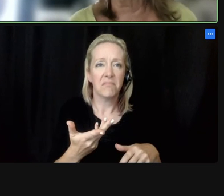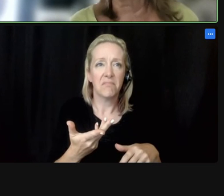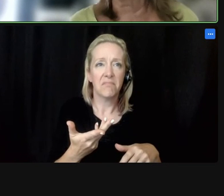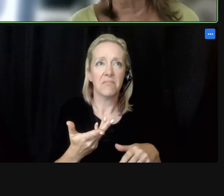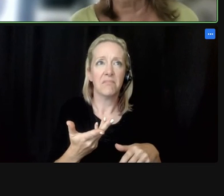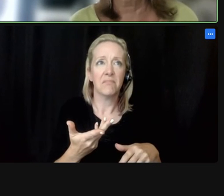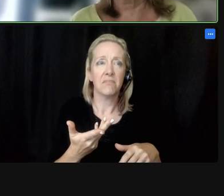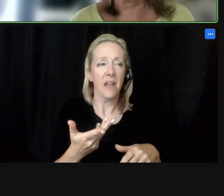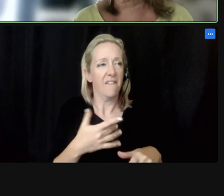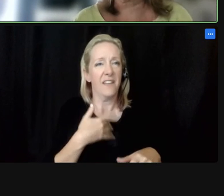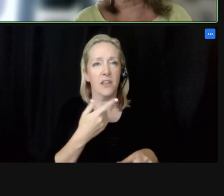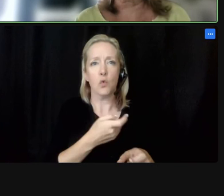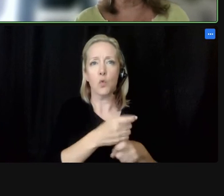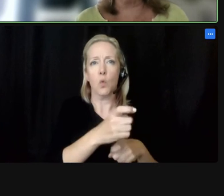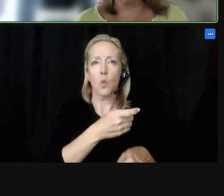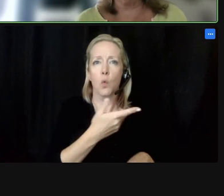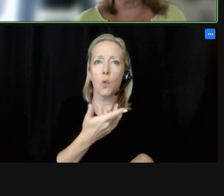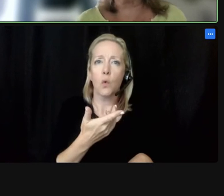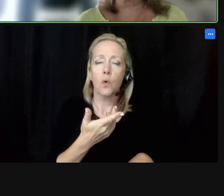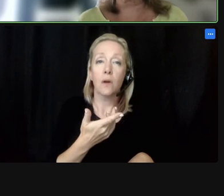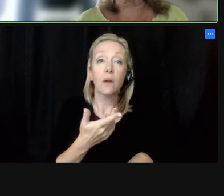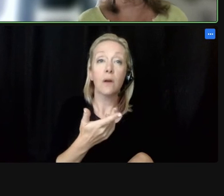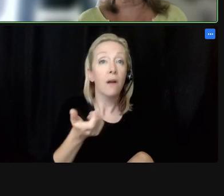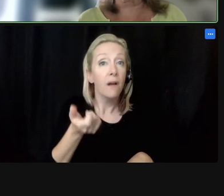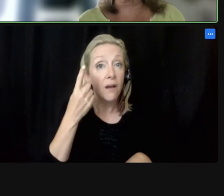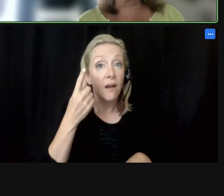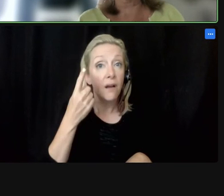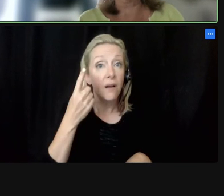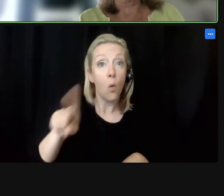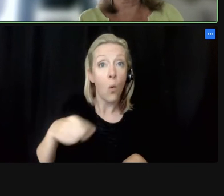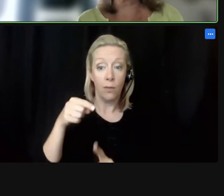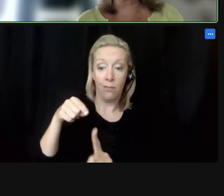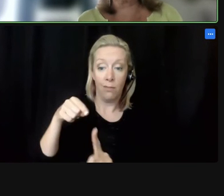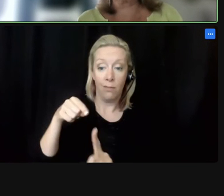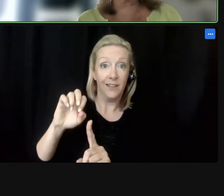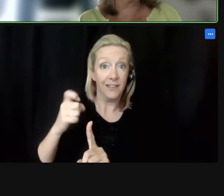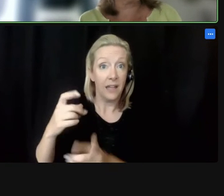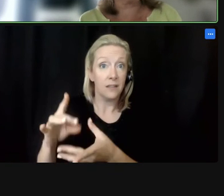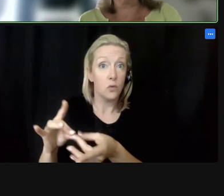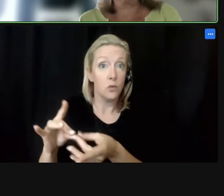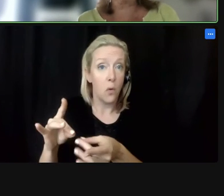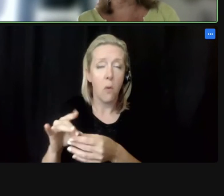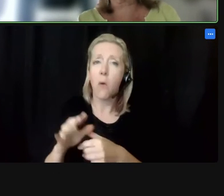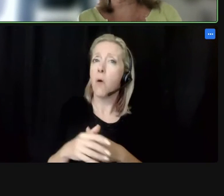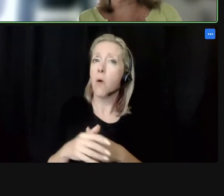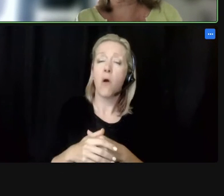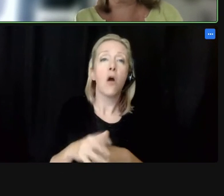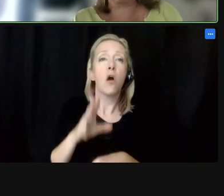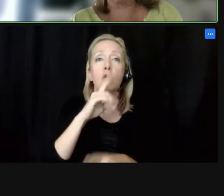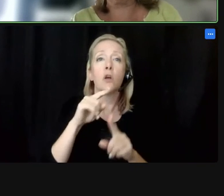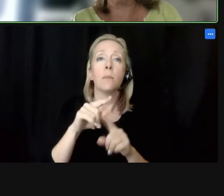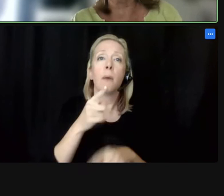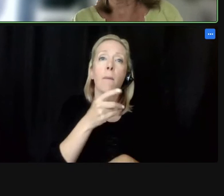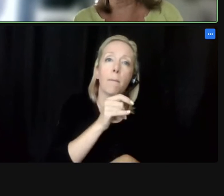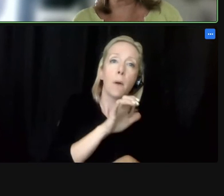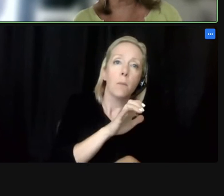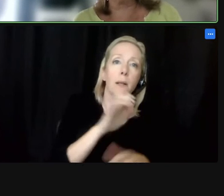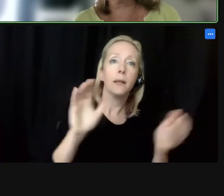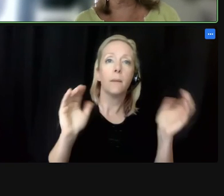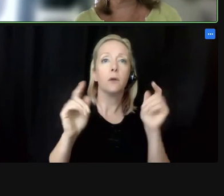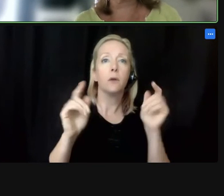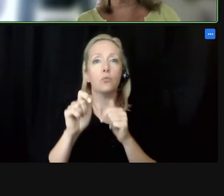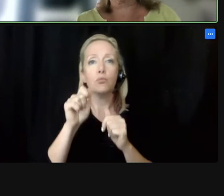Well, it's cruel. Well, again, it's not all about sex, okay? We are talking about public versus private.